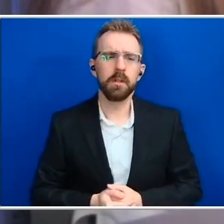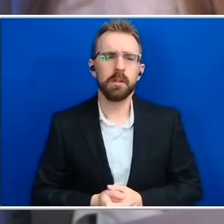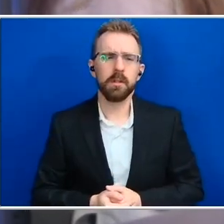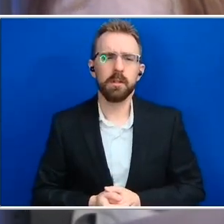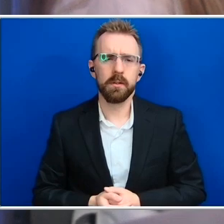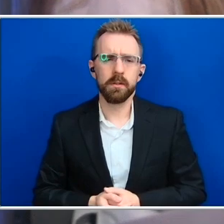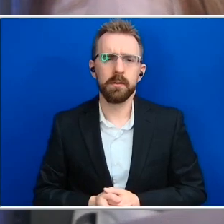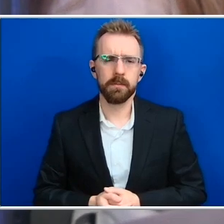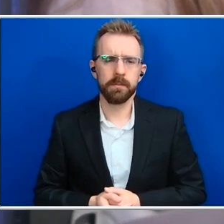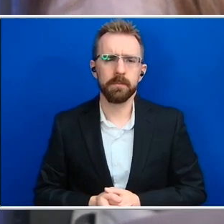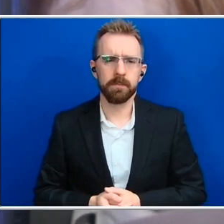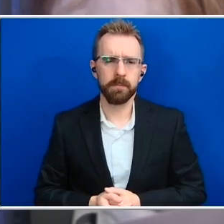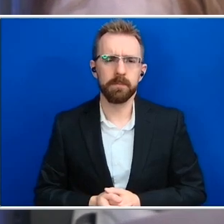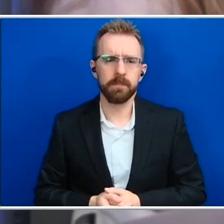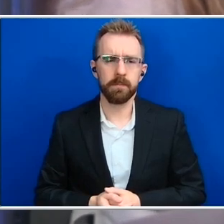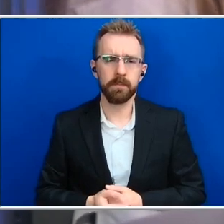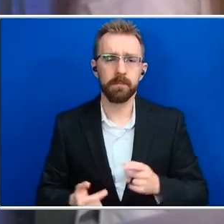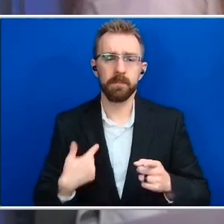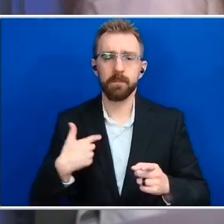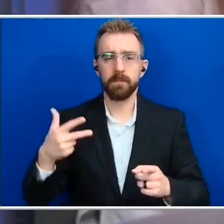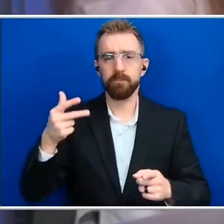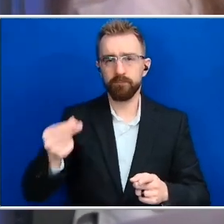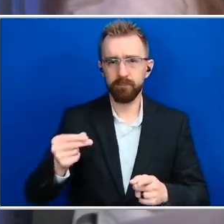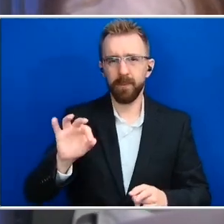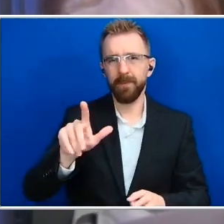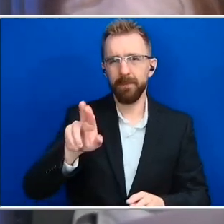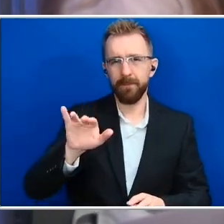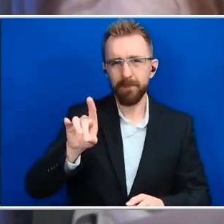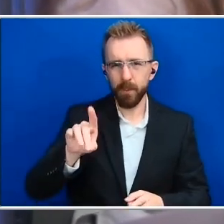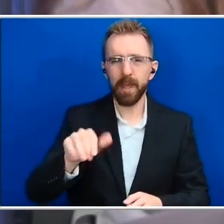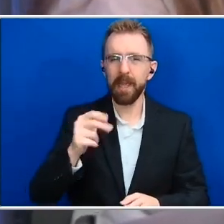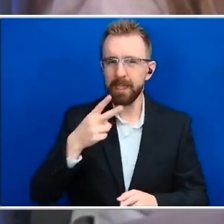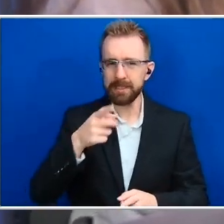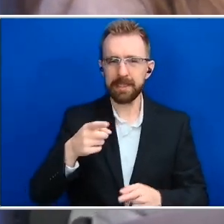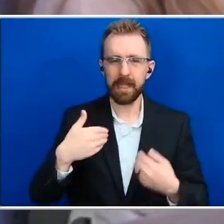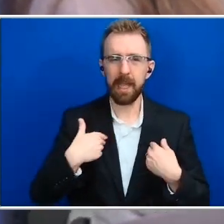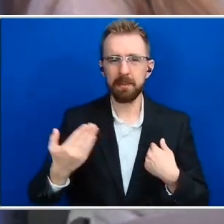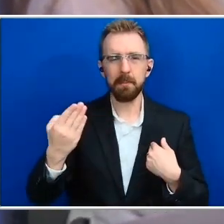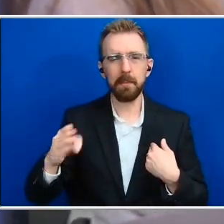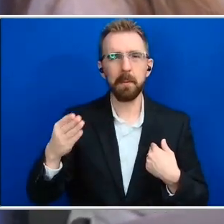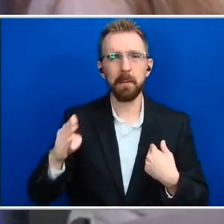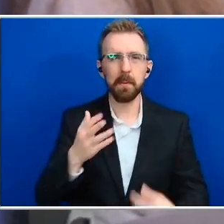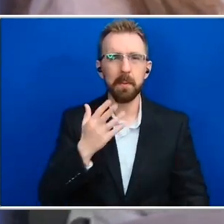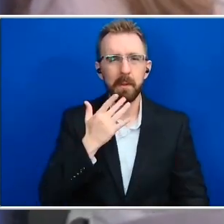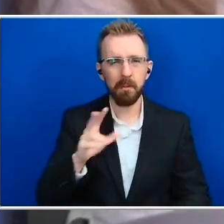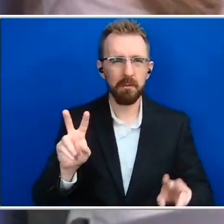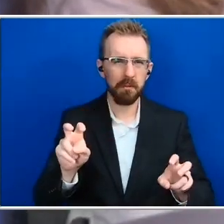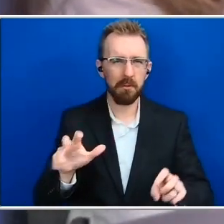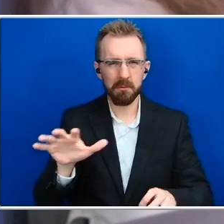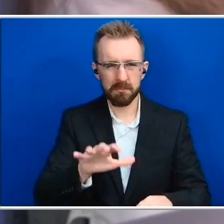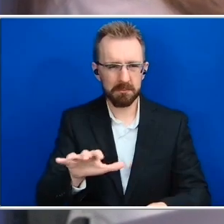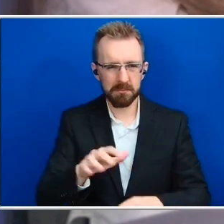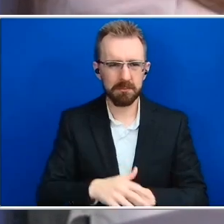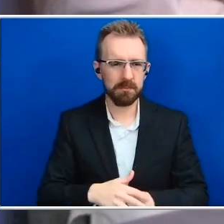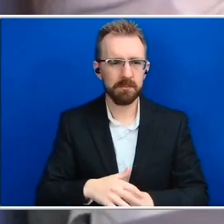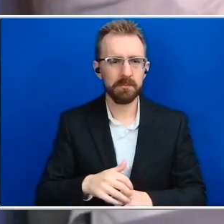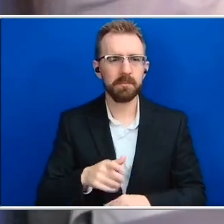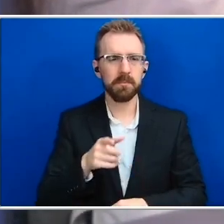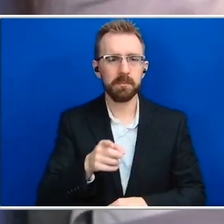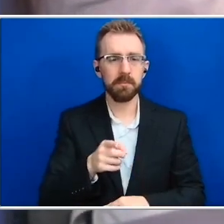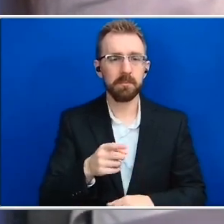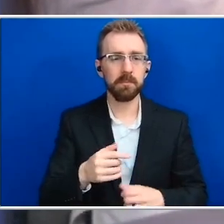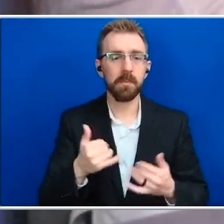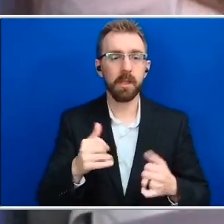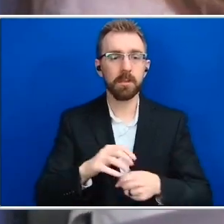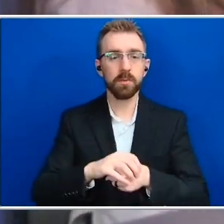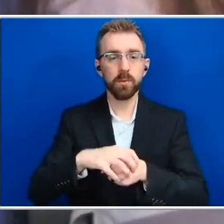And I'm injecting the fluid. You can see that it has a bluish hue to it, and it's now swollen because the submucosa now